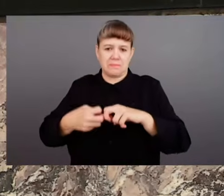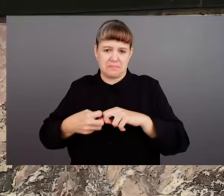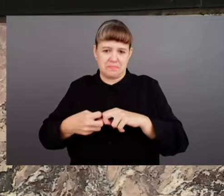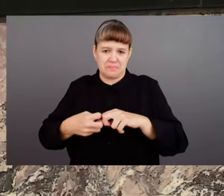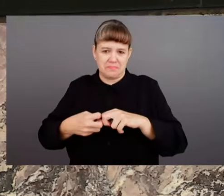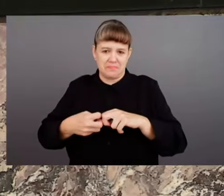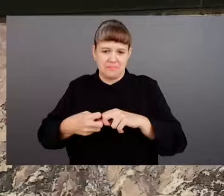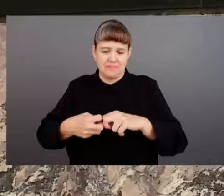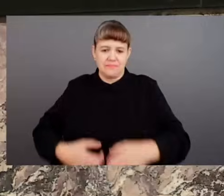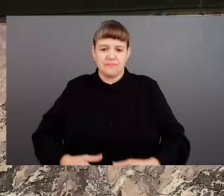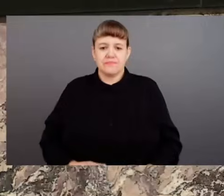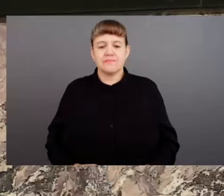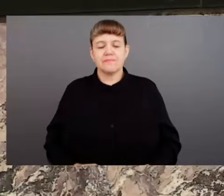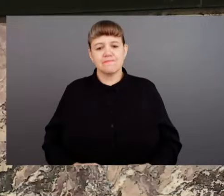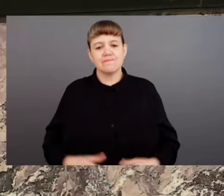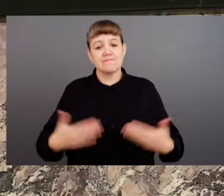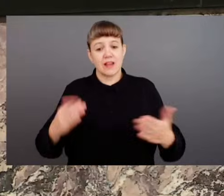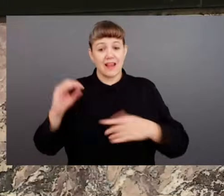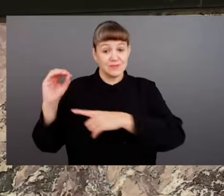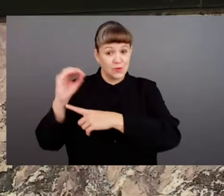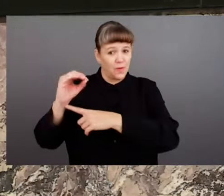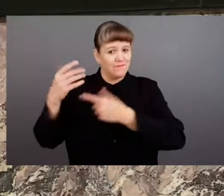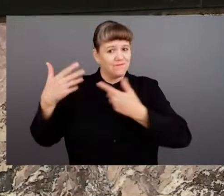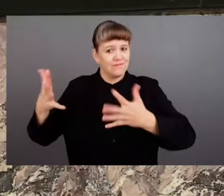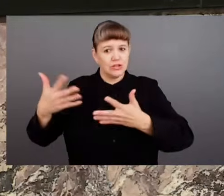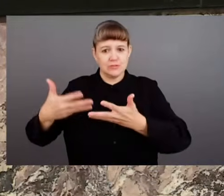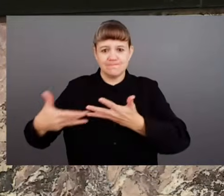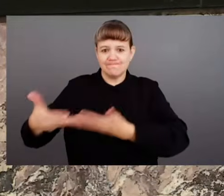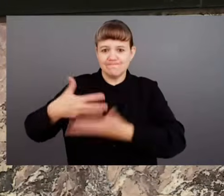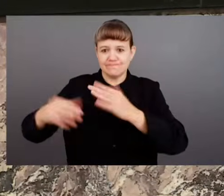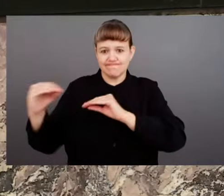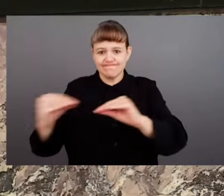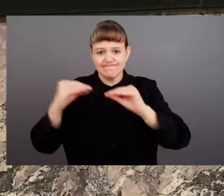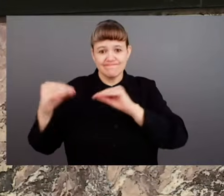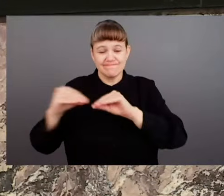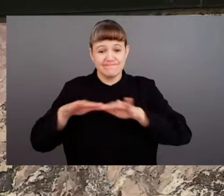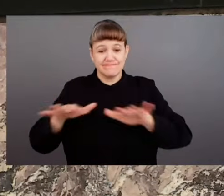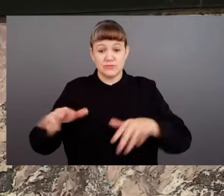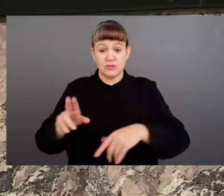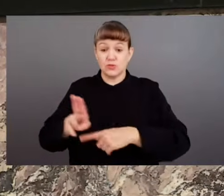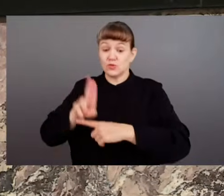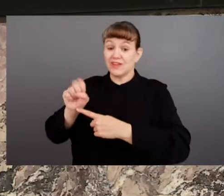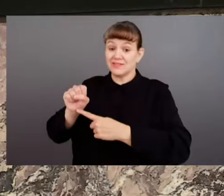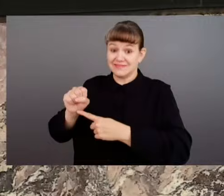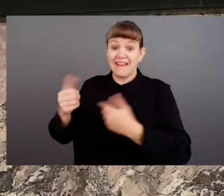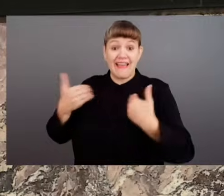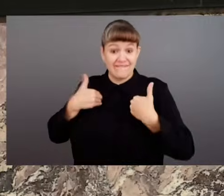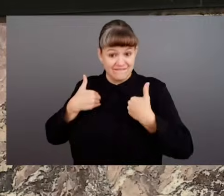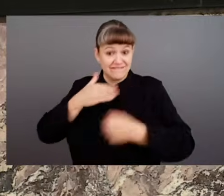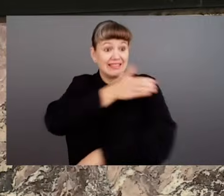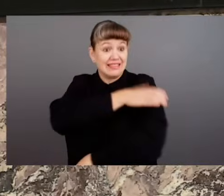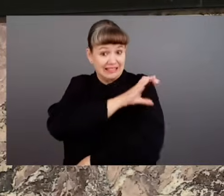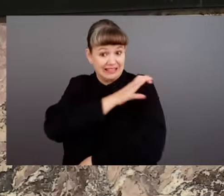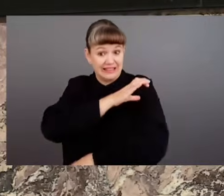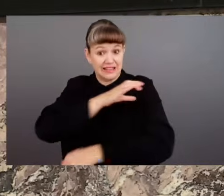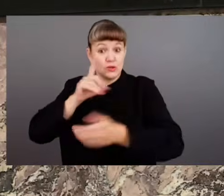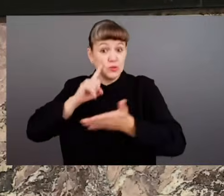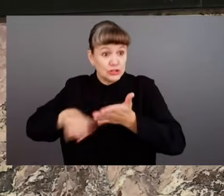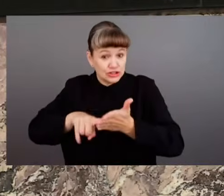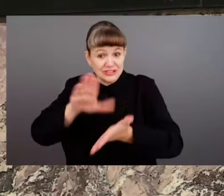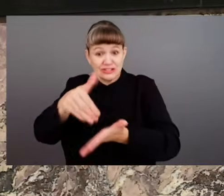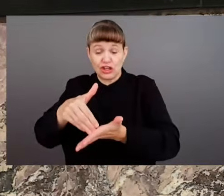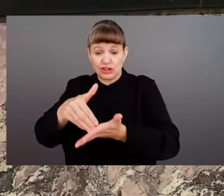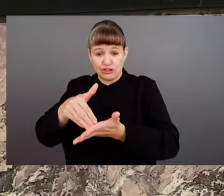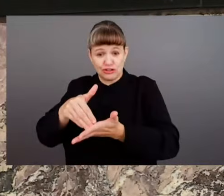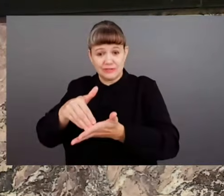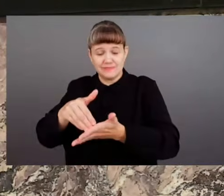up. Thankfully, this House chose October 9th as PANS Pandas Awareness Day in 2023, so thank you. And now we need to